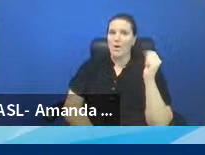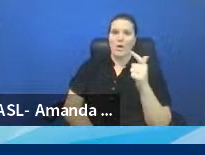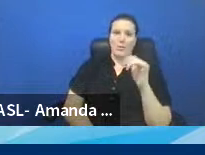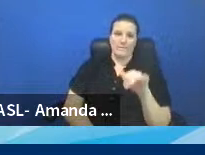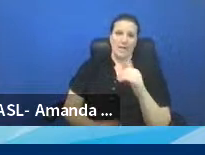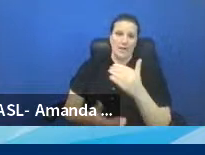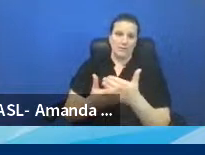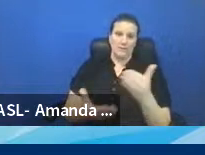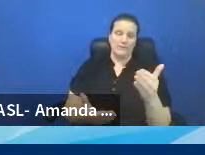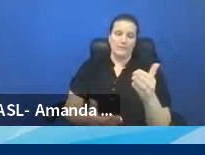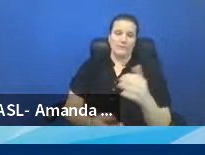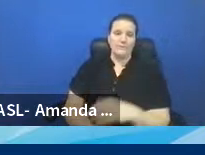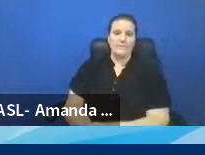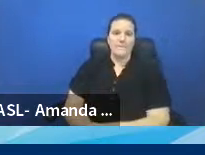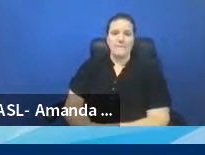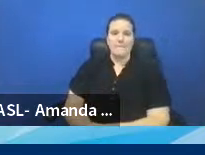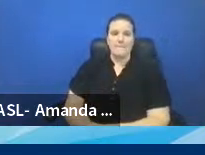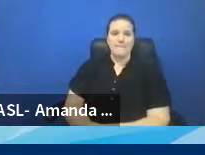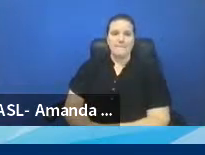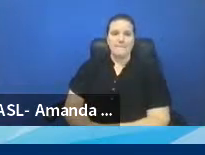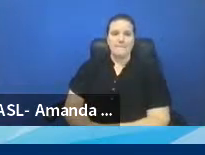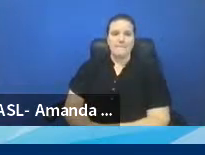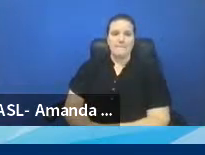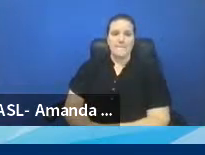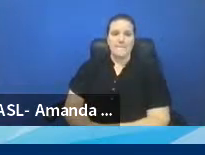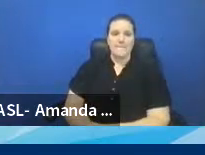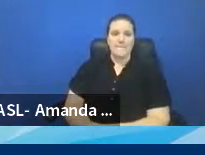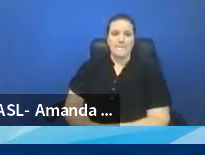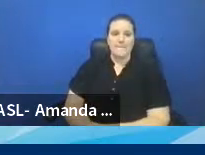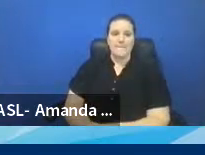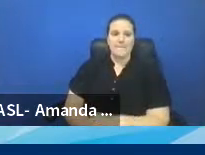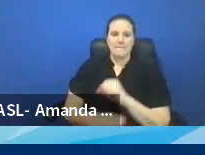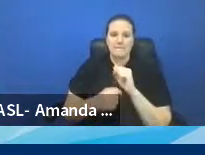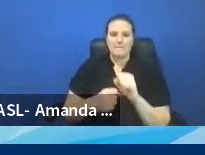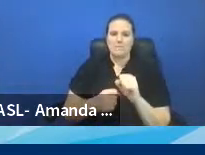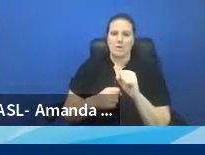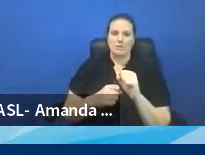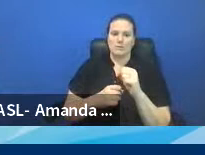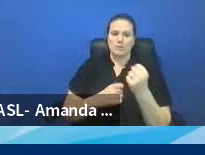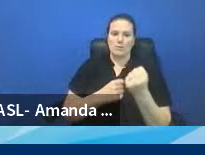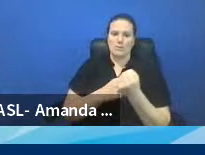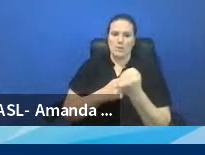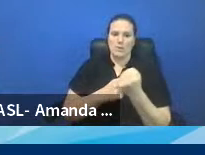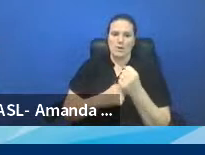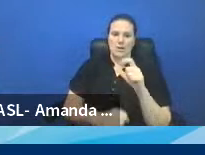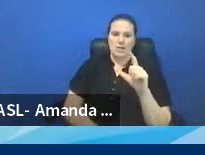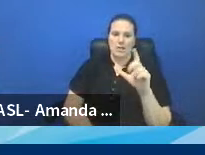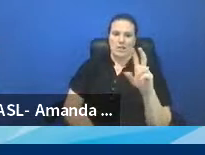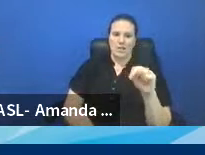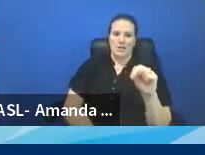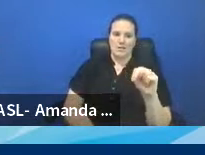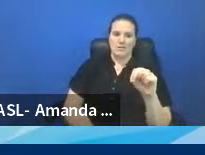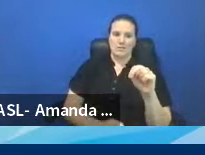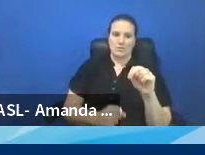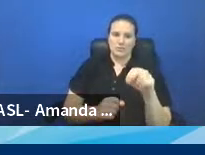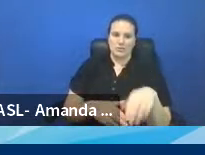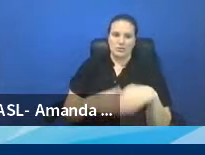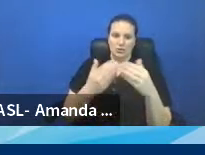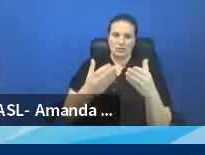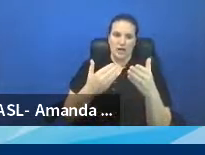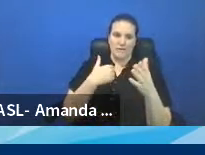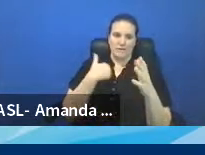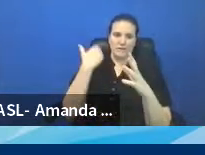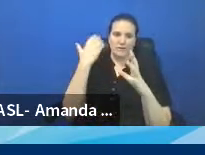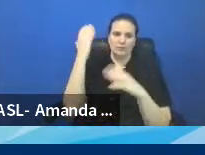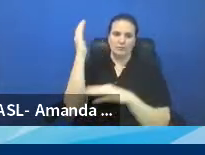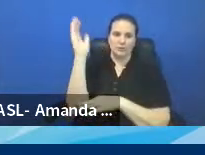So I would strongly support Lynn's suggestion about having a presentation every meeting